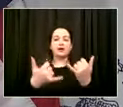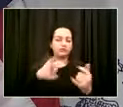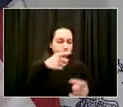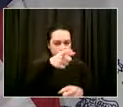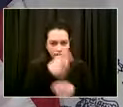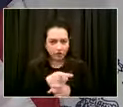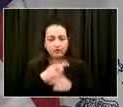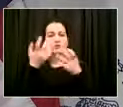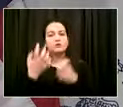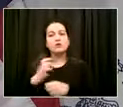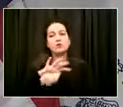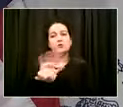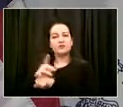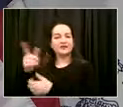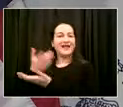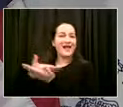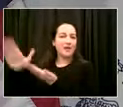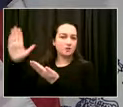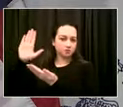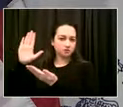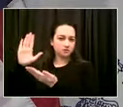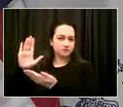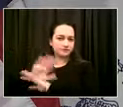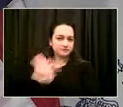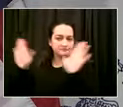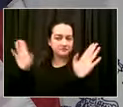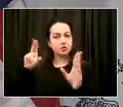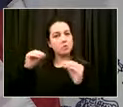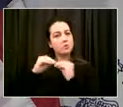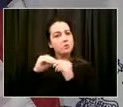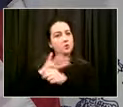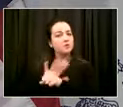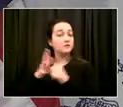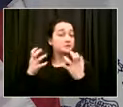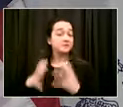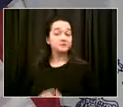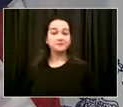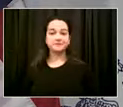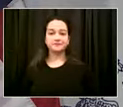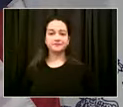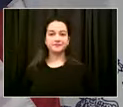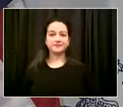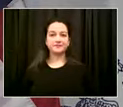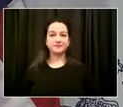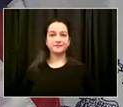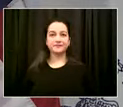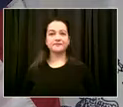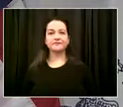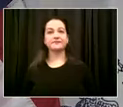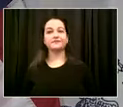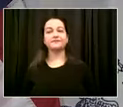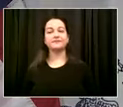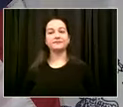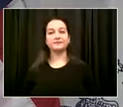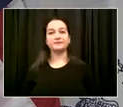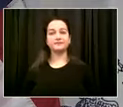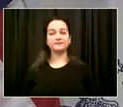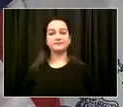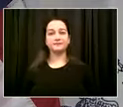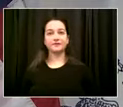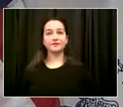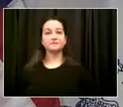Okay, and so my next question then is, when city workers return to their offices and the workforce, what